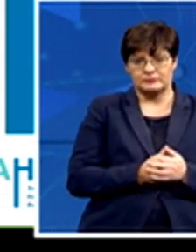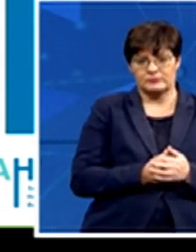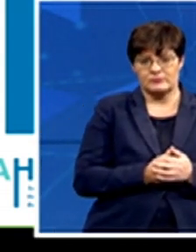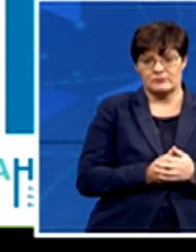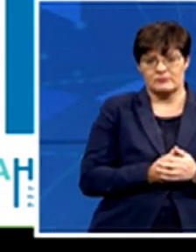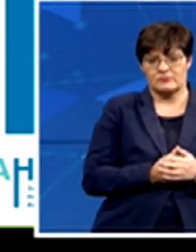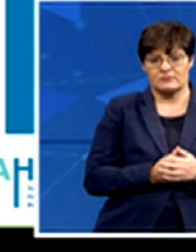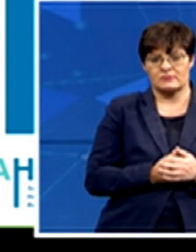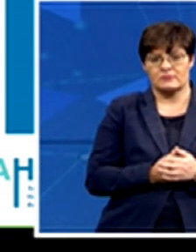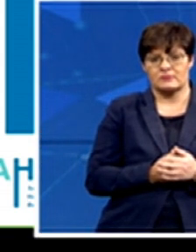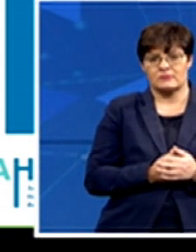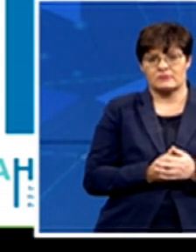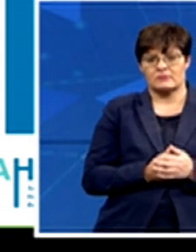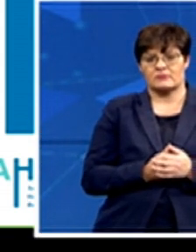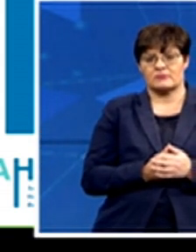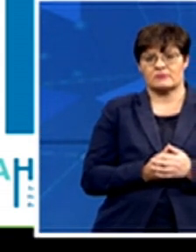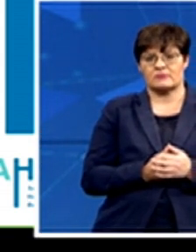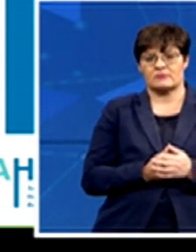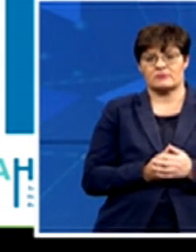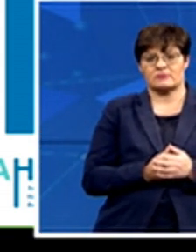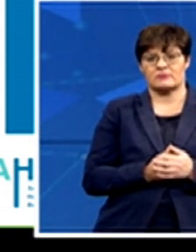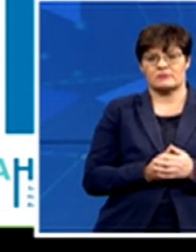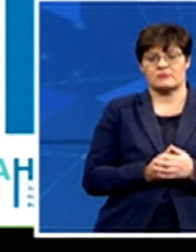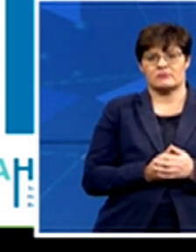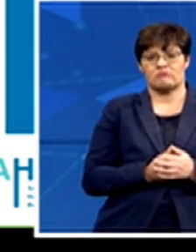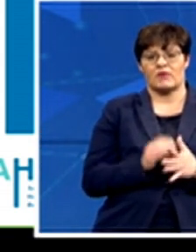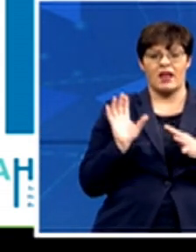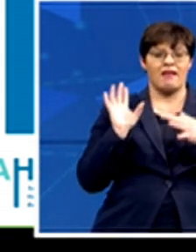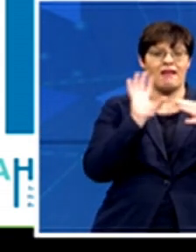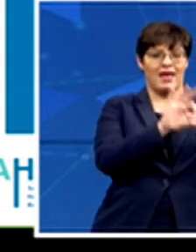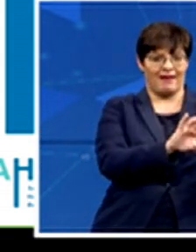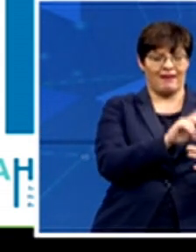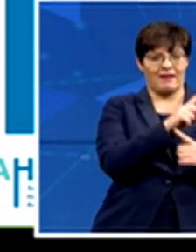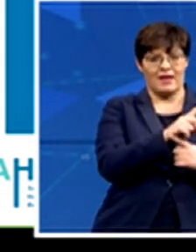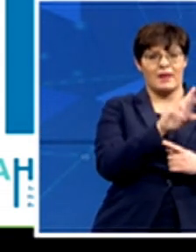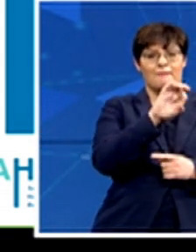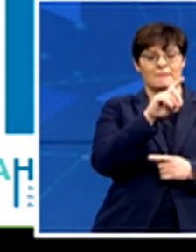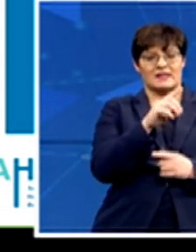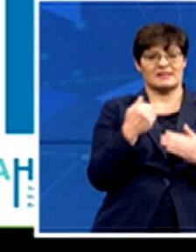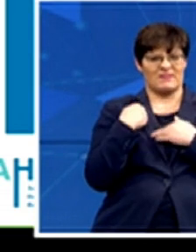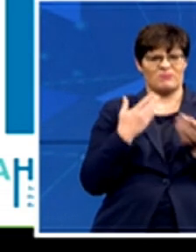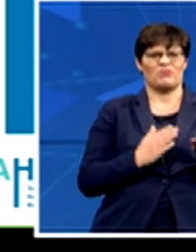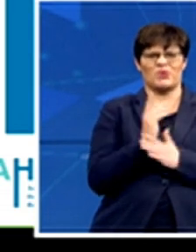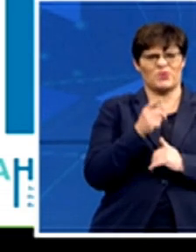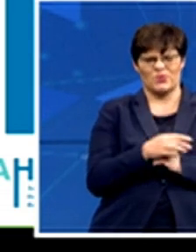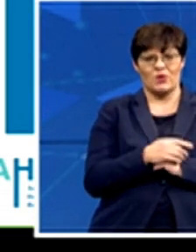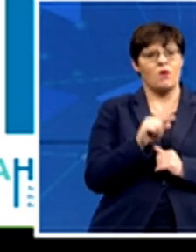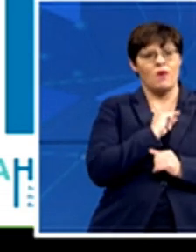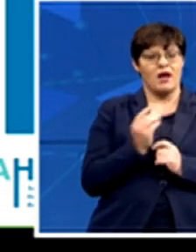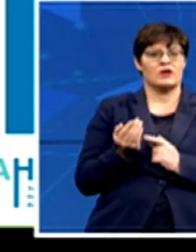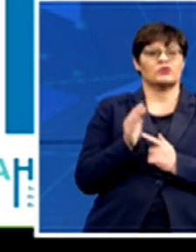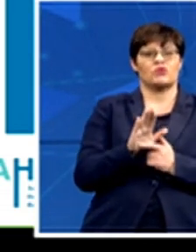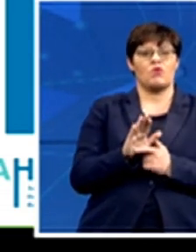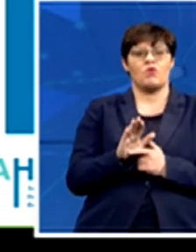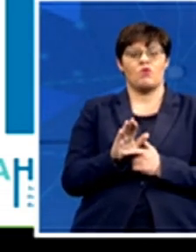Then this is just a link to the Med Safety app. I would not be going through this because I will be showing it on the microsite, which